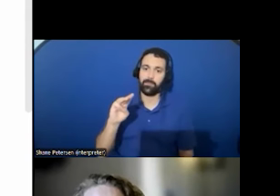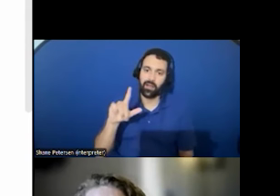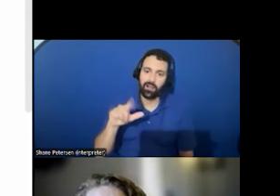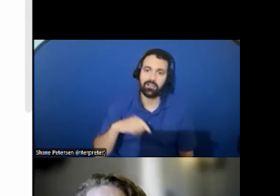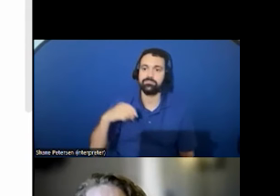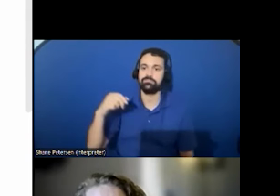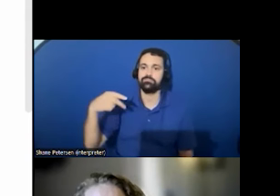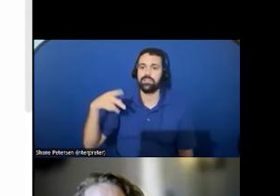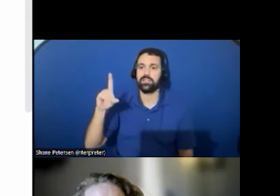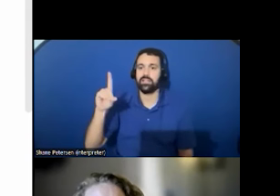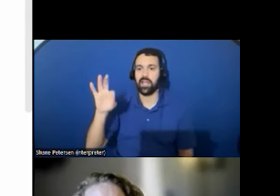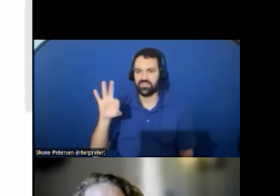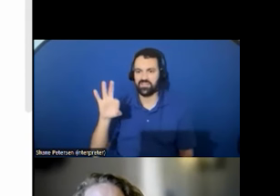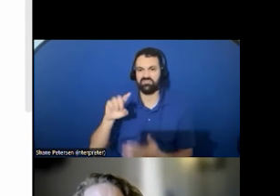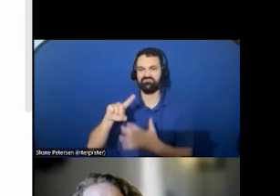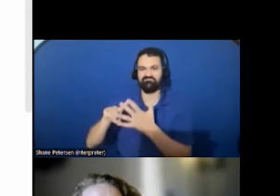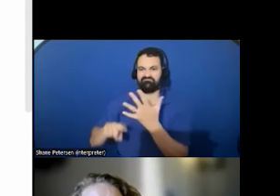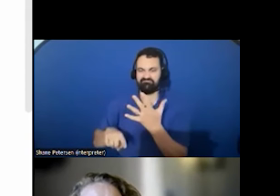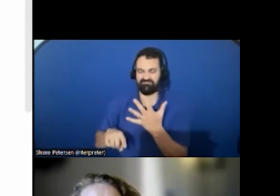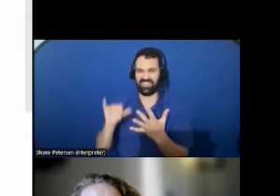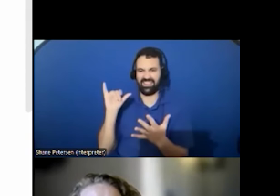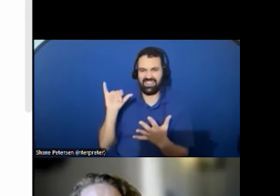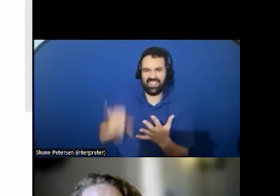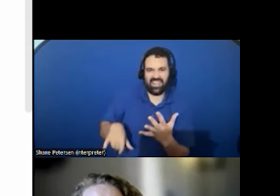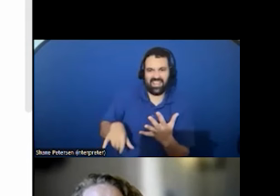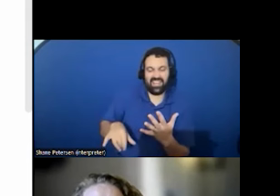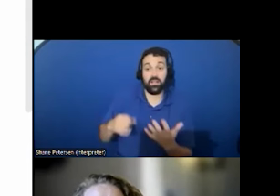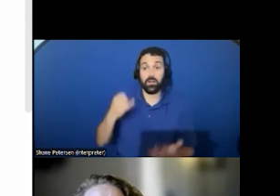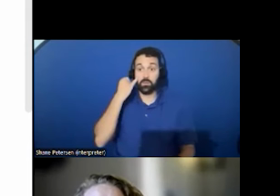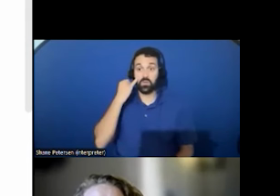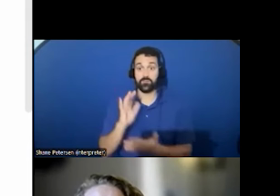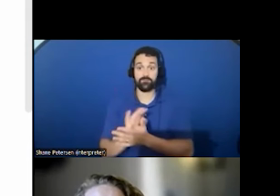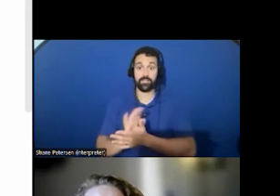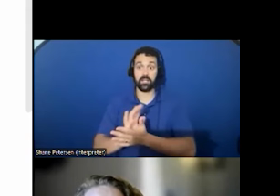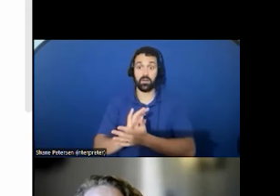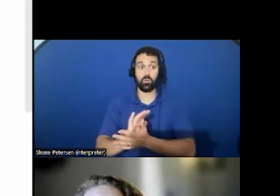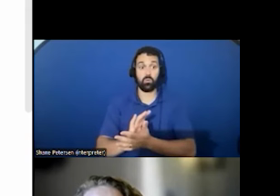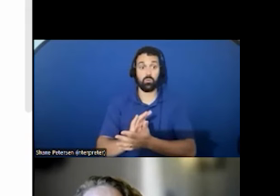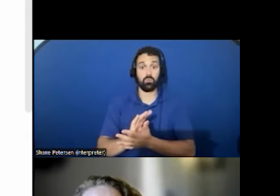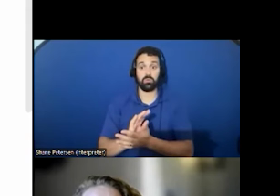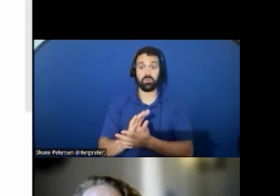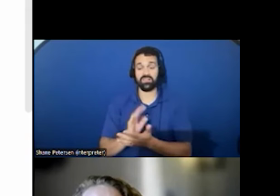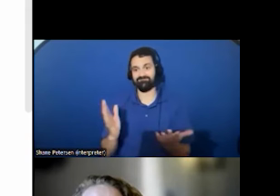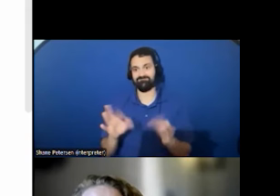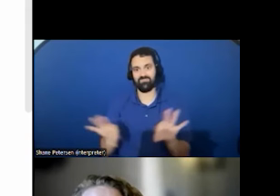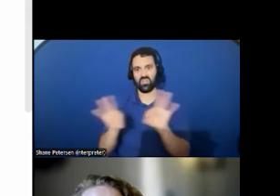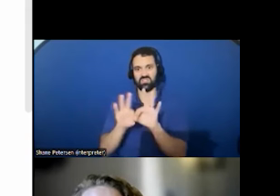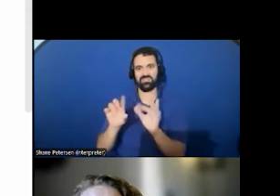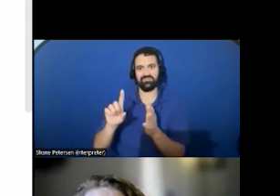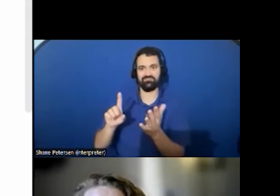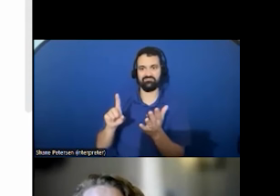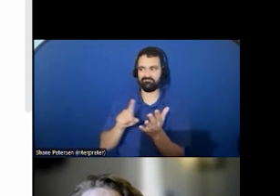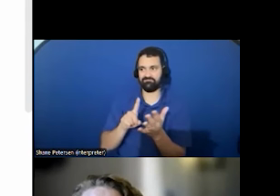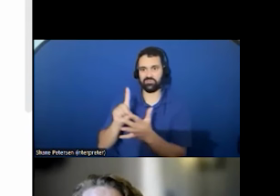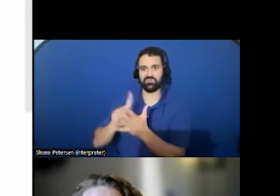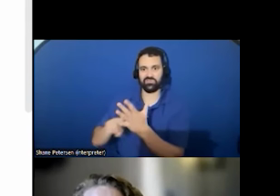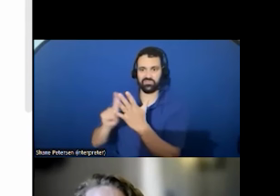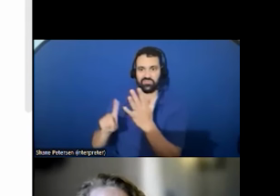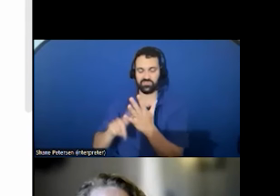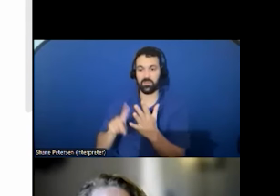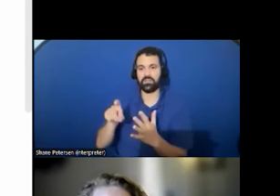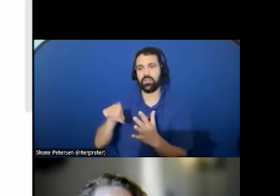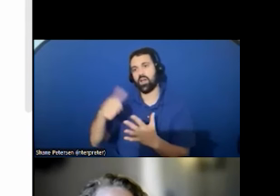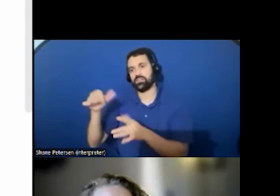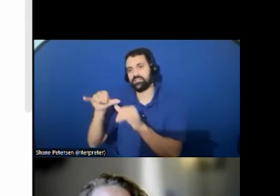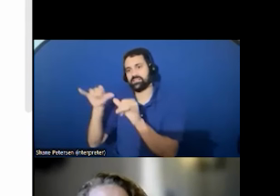PDFs, things like that. So if you have a video, you're going to need that to be checked in a different